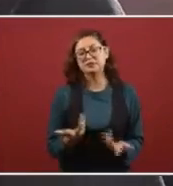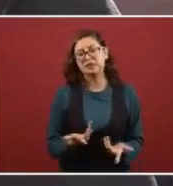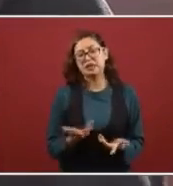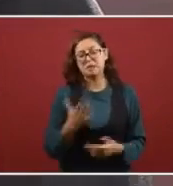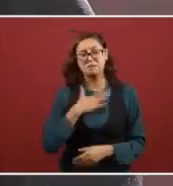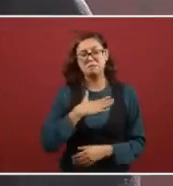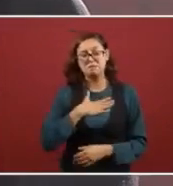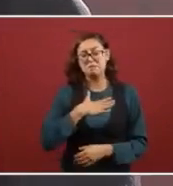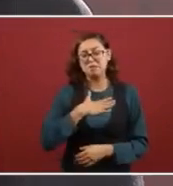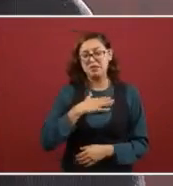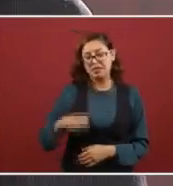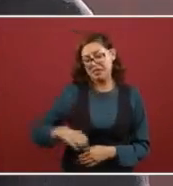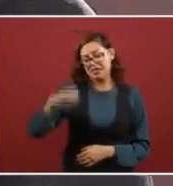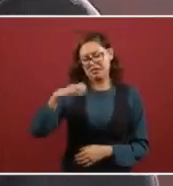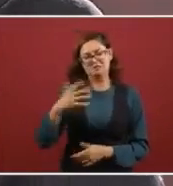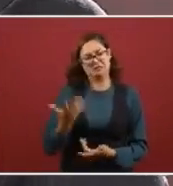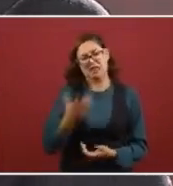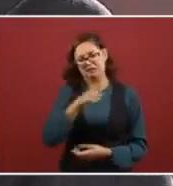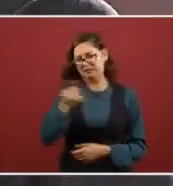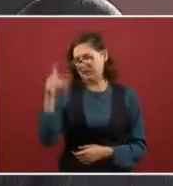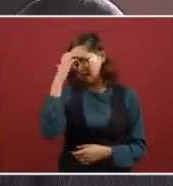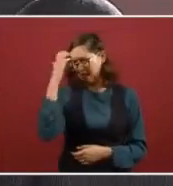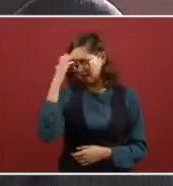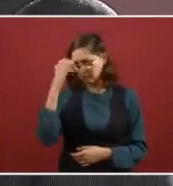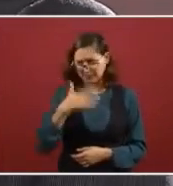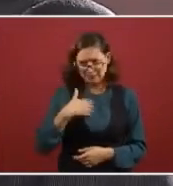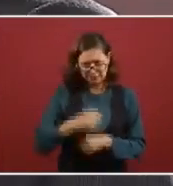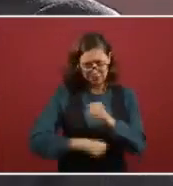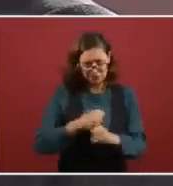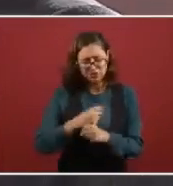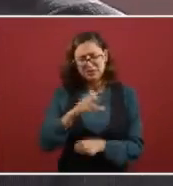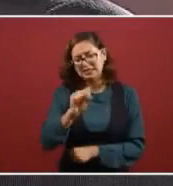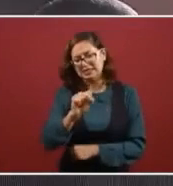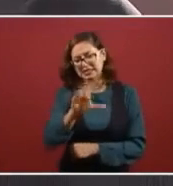Regarding my age, I'm 65 years old,